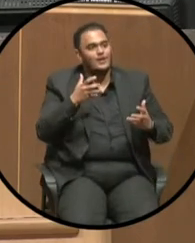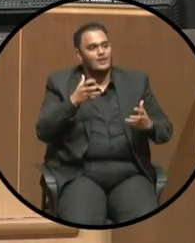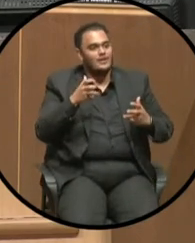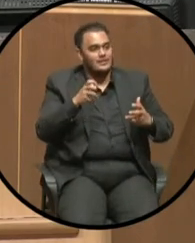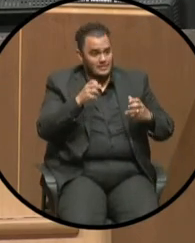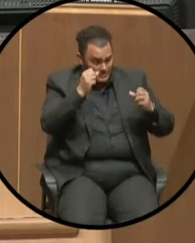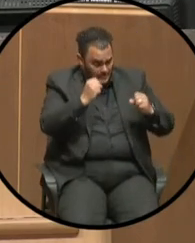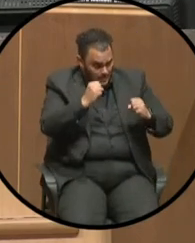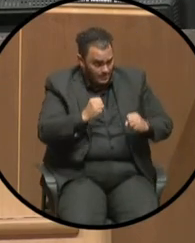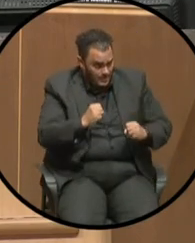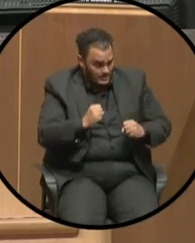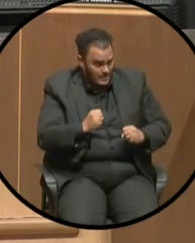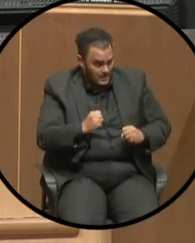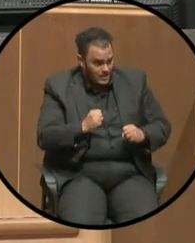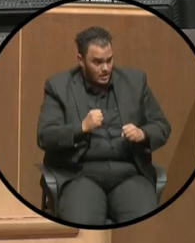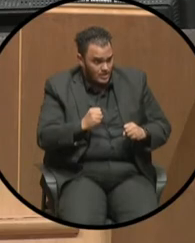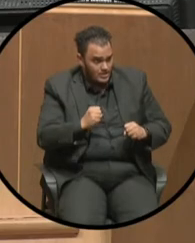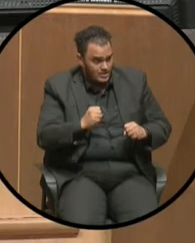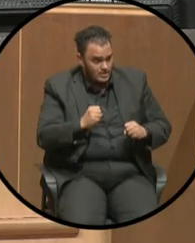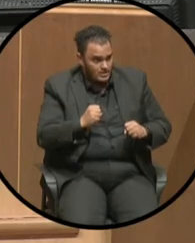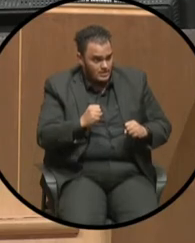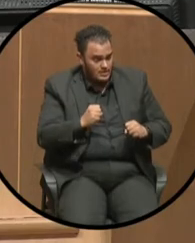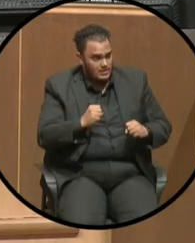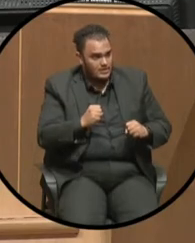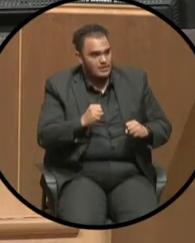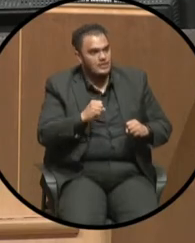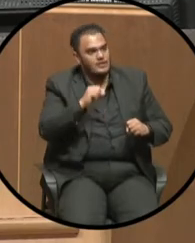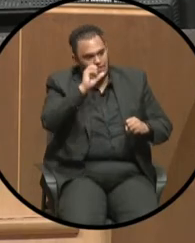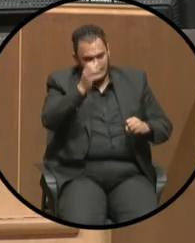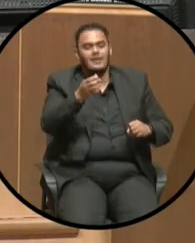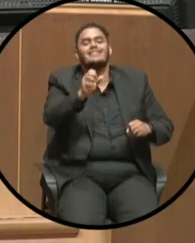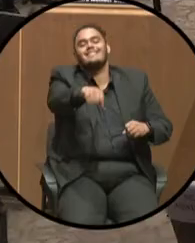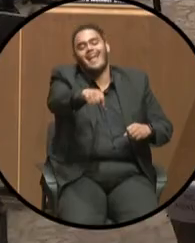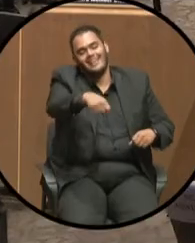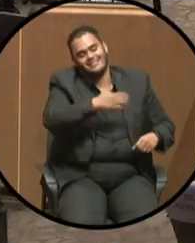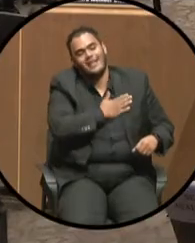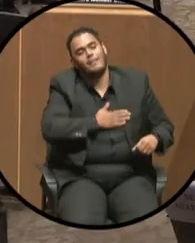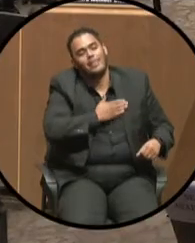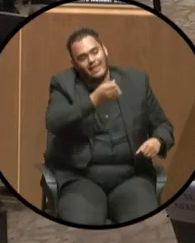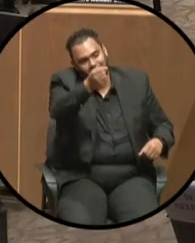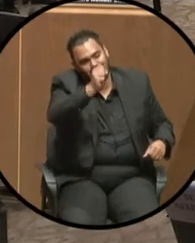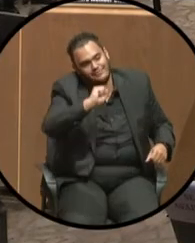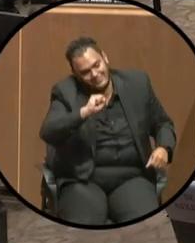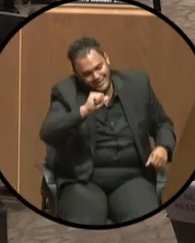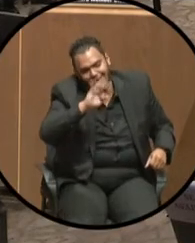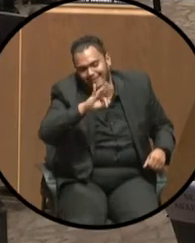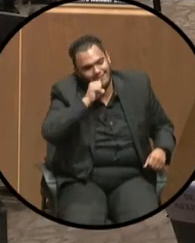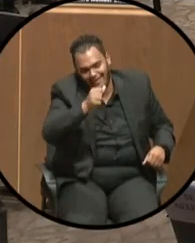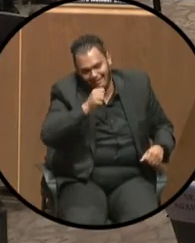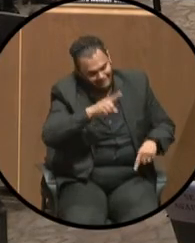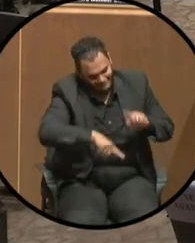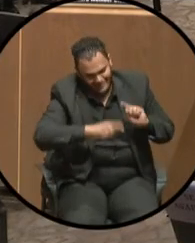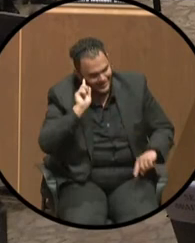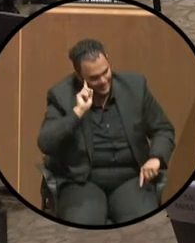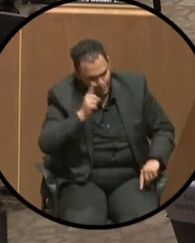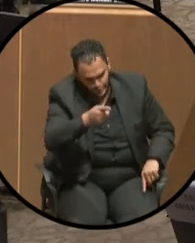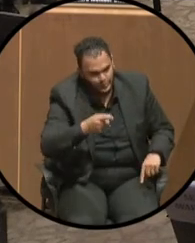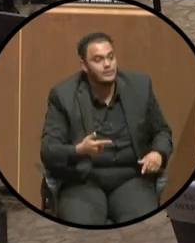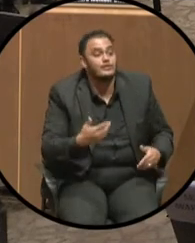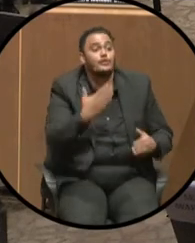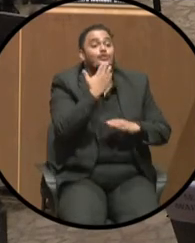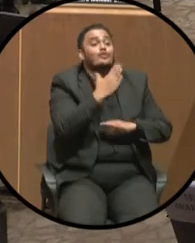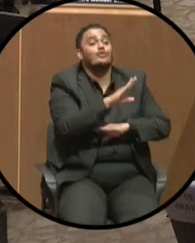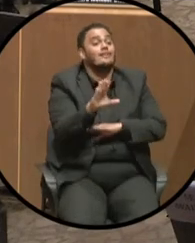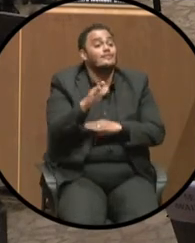this down? I want to try to figure this out. Go Can ahead. I pull this down? Oh, please pull it down. Yes, we won't be able to hear you otherwise. Thank you. Hi, good